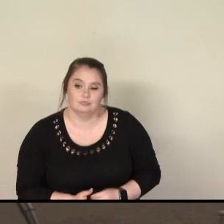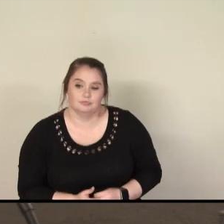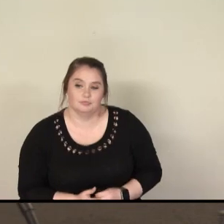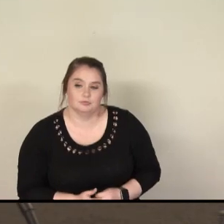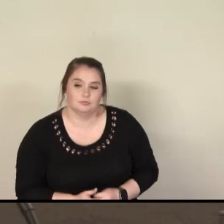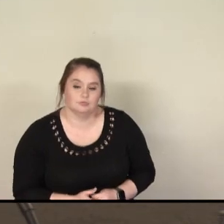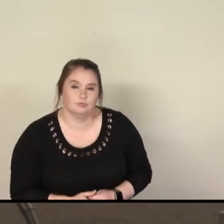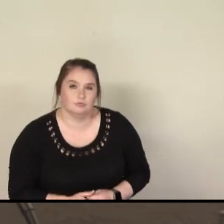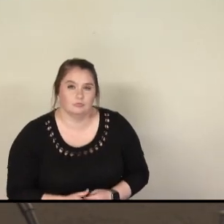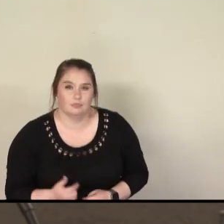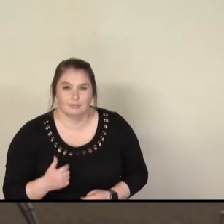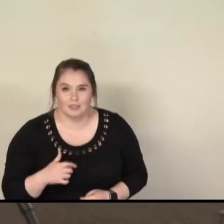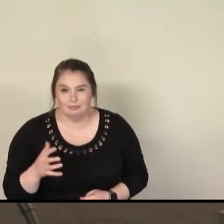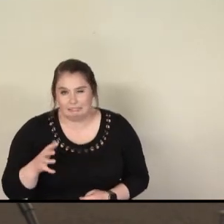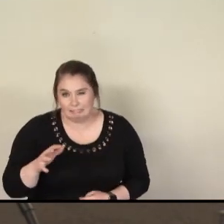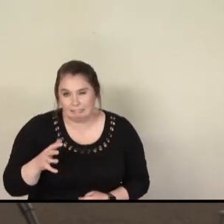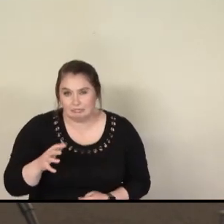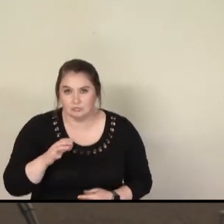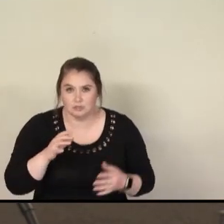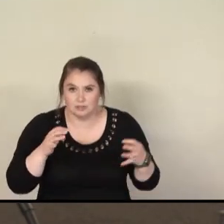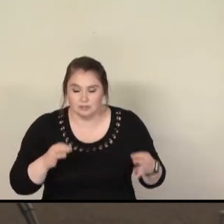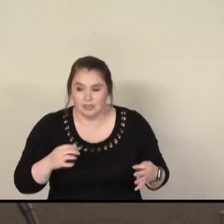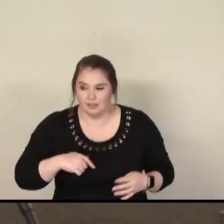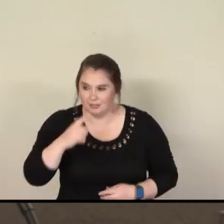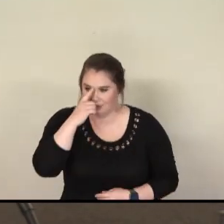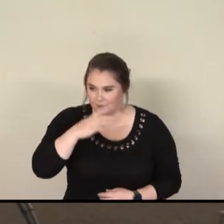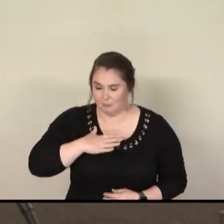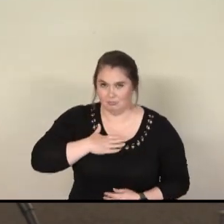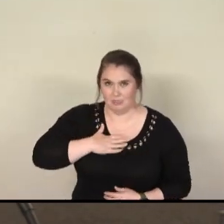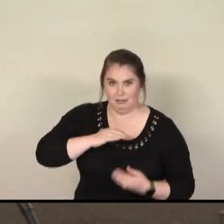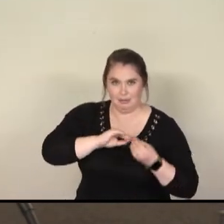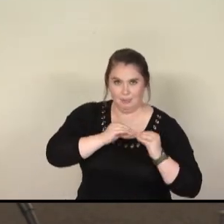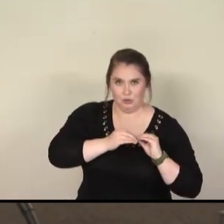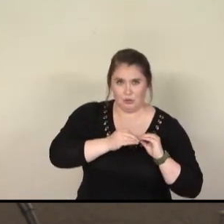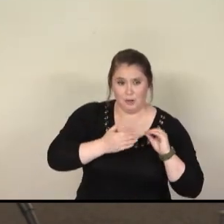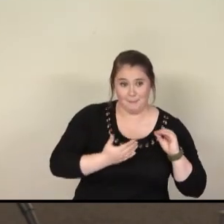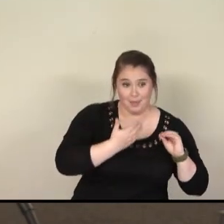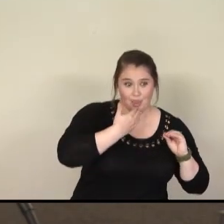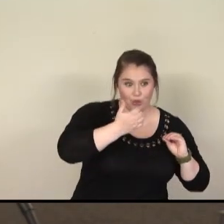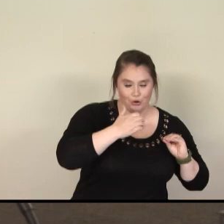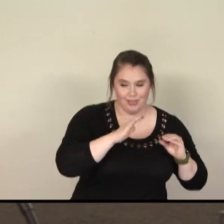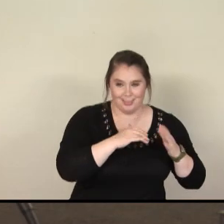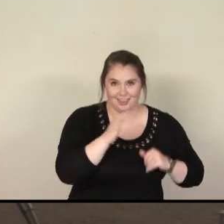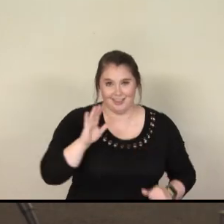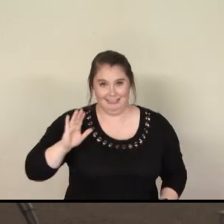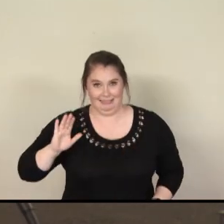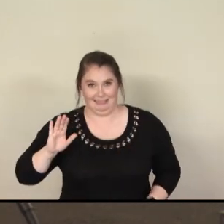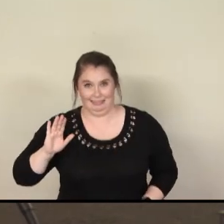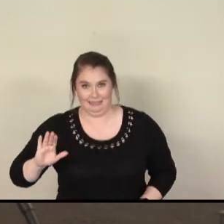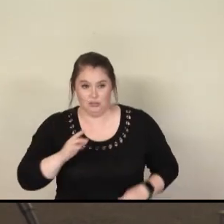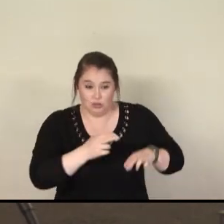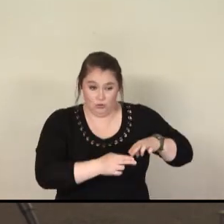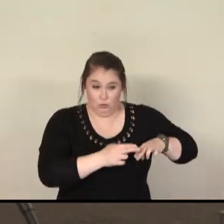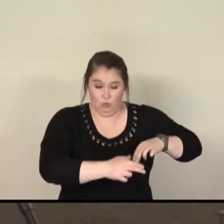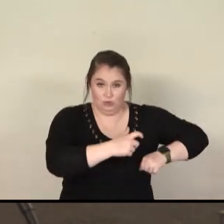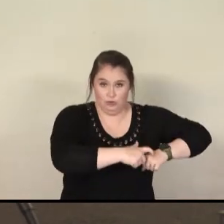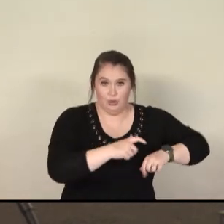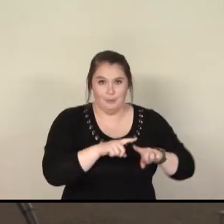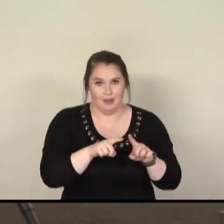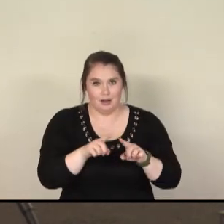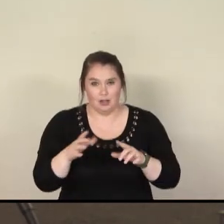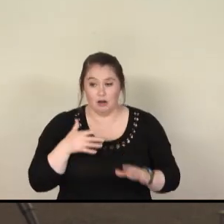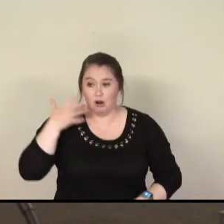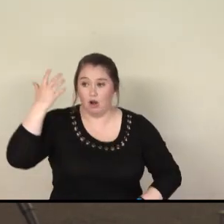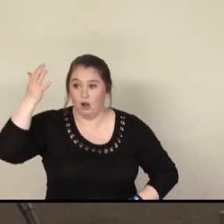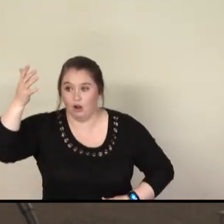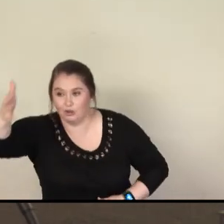I have kind of decided, I think my numbers short-term are better than the demographers, long-term his are better. And when we're increasing, he's